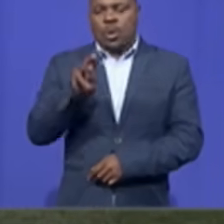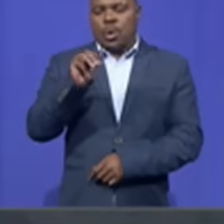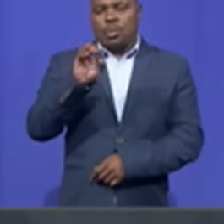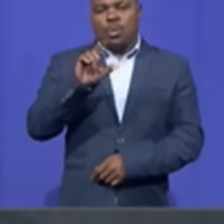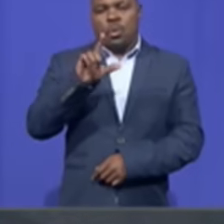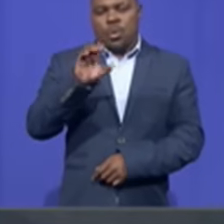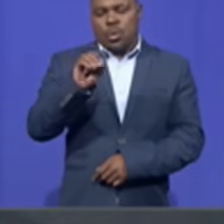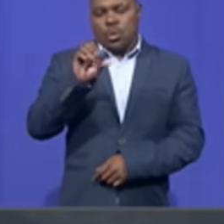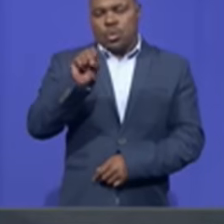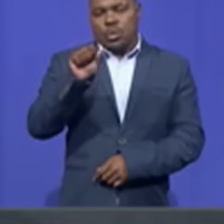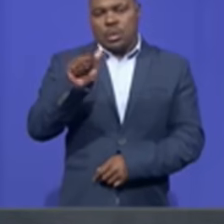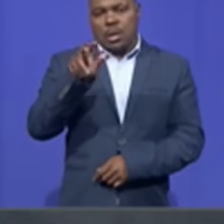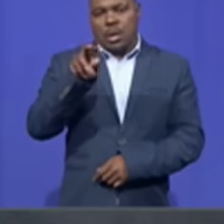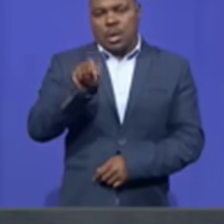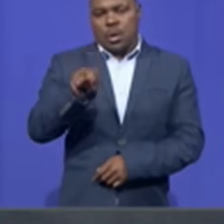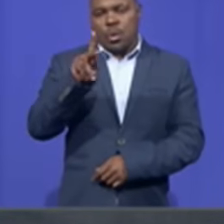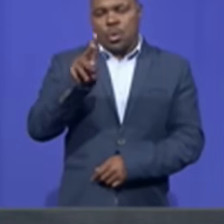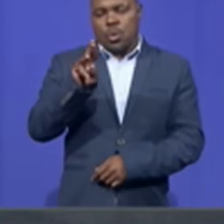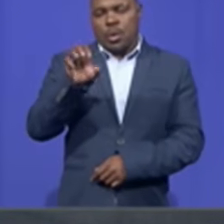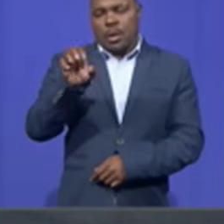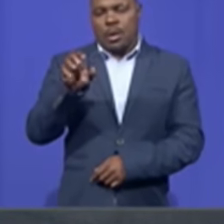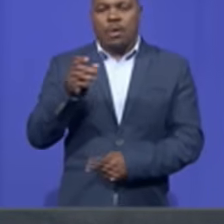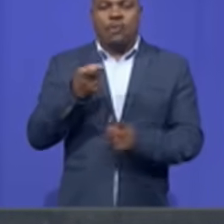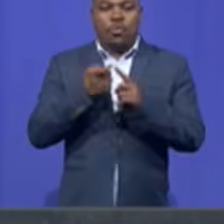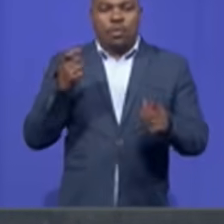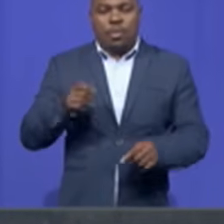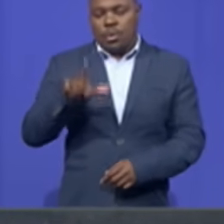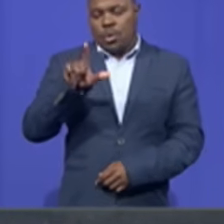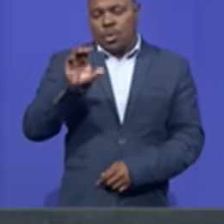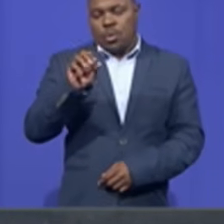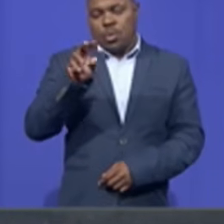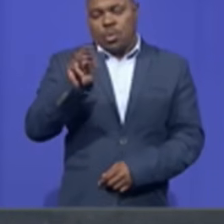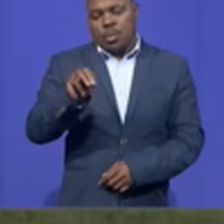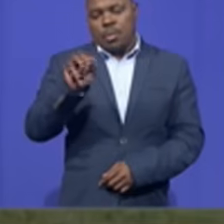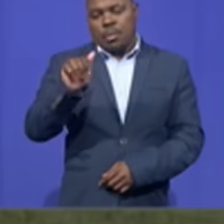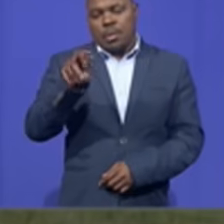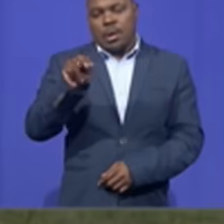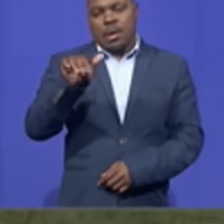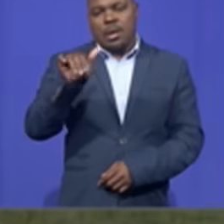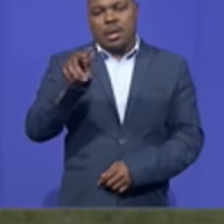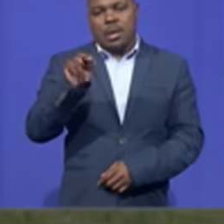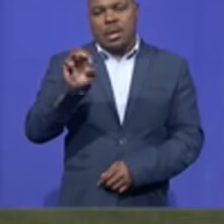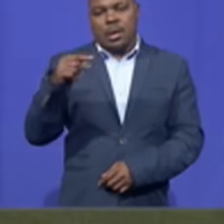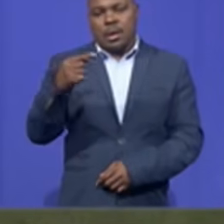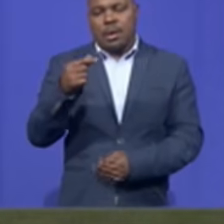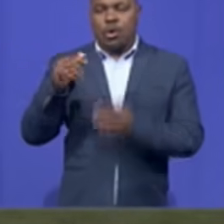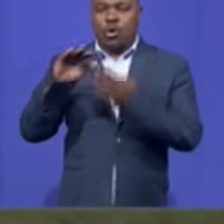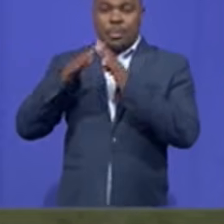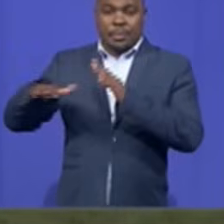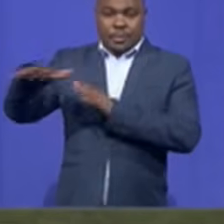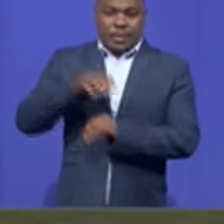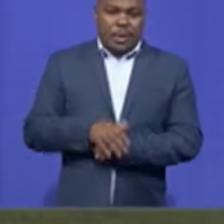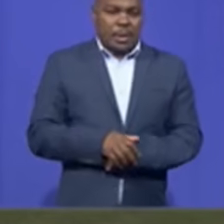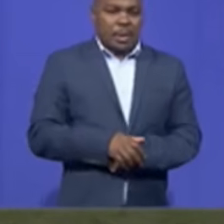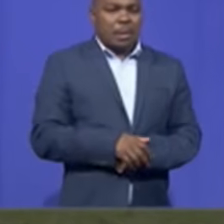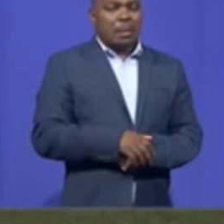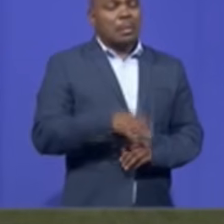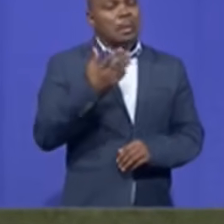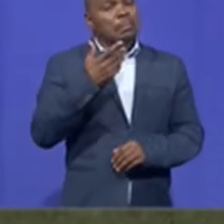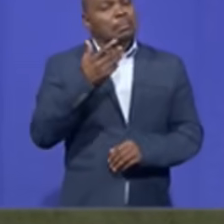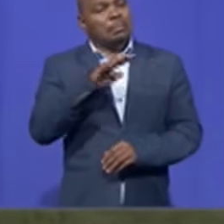Molosankwe, from Lomanyaneng village in Mahikeng. Kgabagare ba gaka ba sesole ba re go tlotla